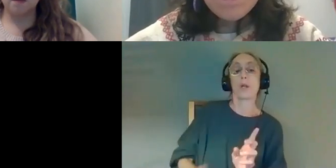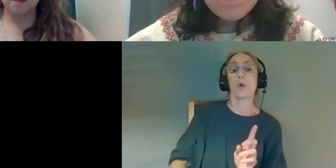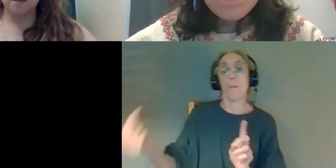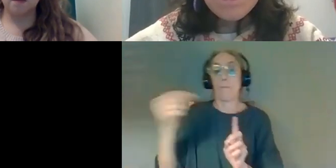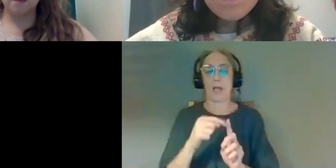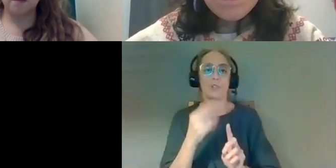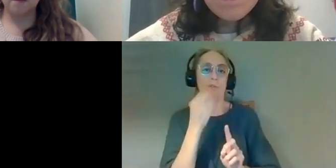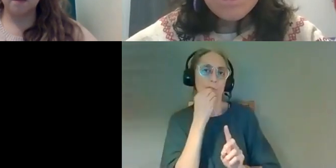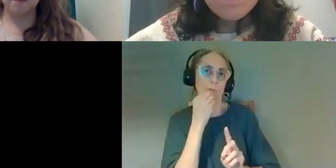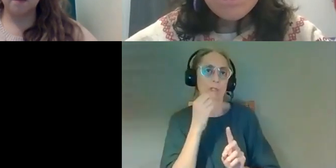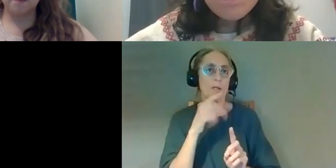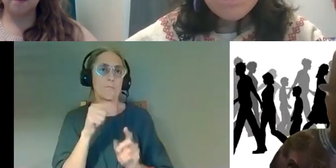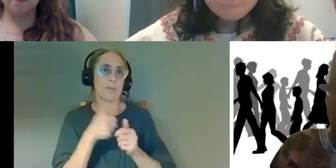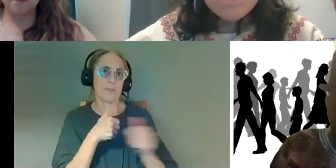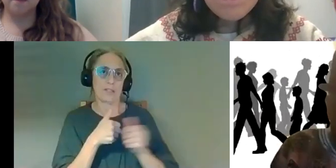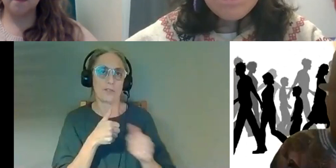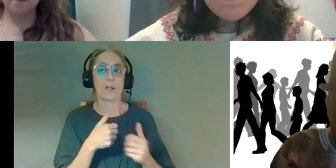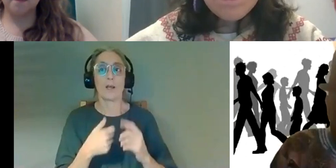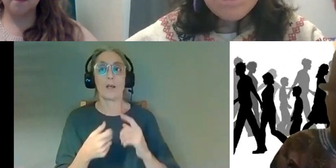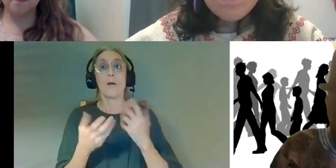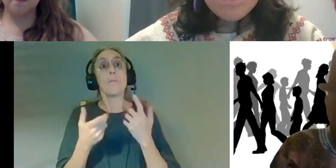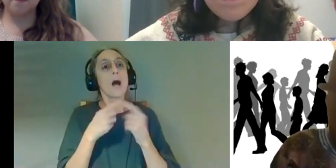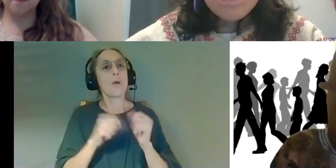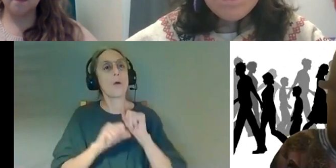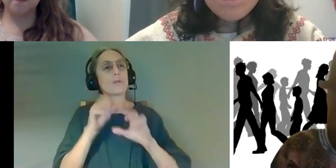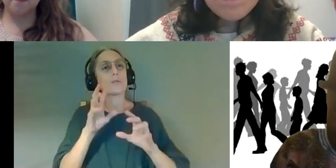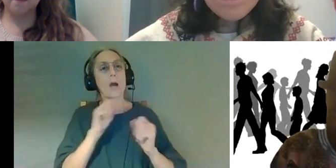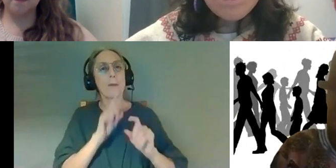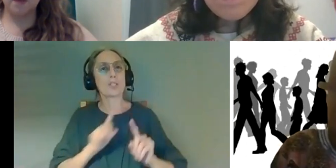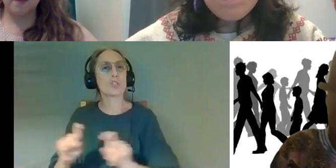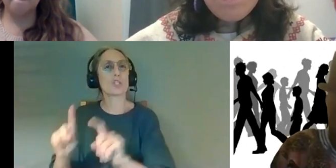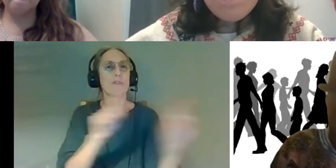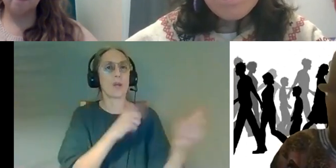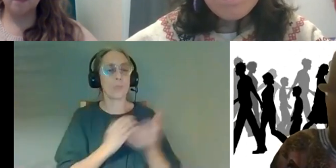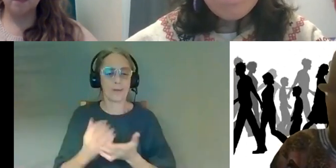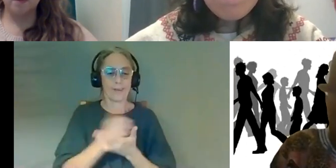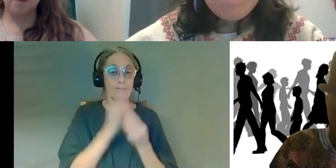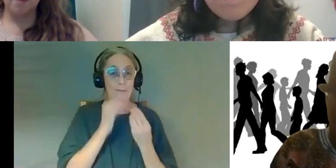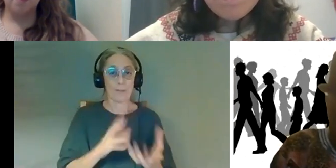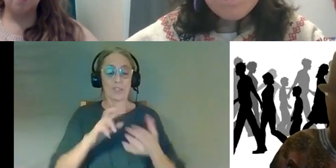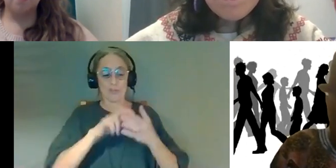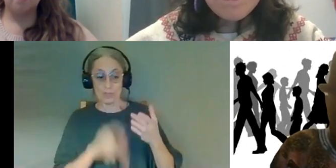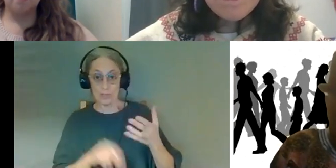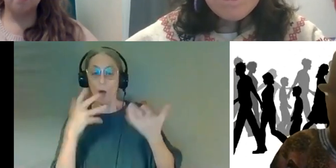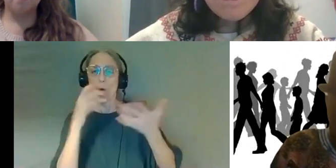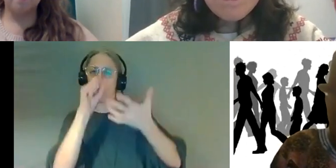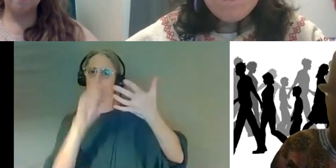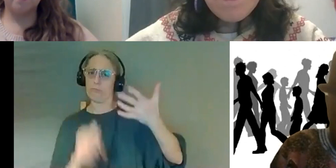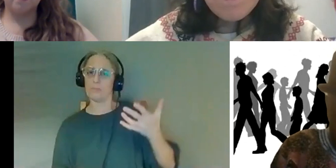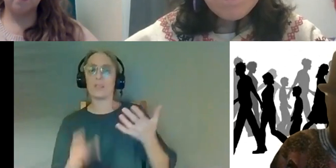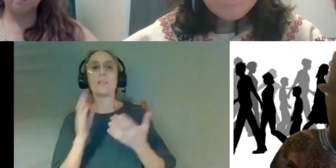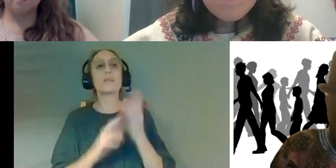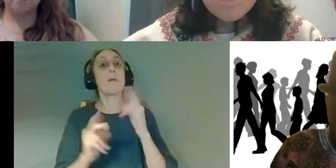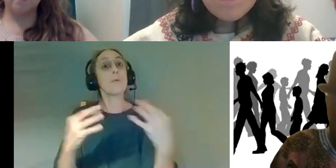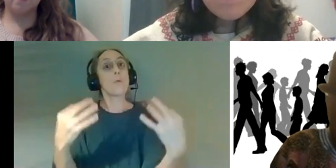little bit more about our survey results, because I know a lot of those in the audience haven't had the chance to look over those things, and I wanted to go over those and hopefully get a couple more questions